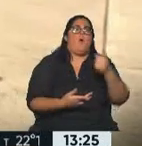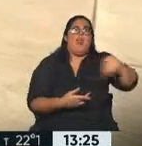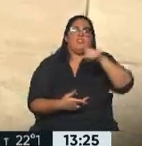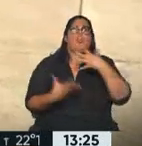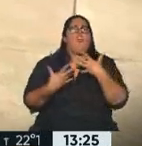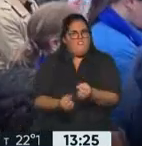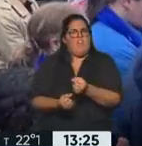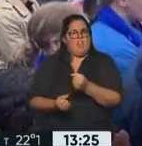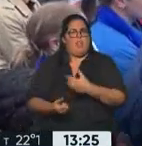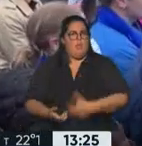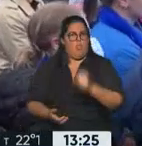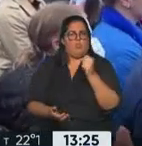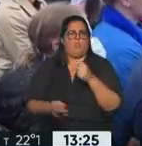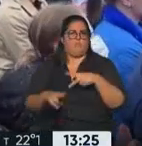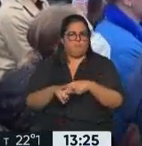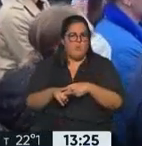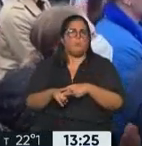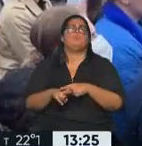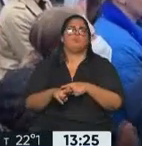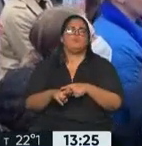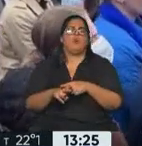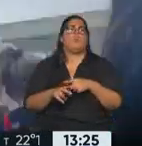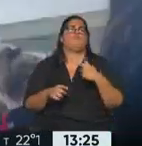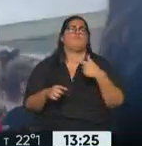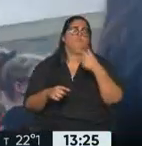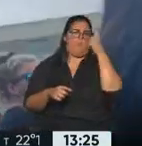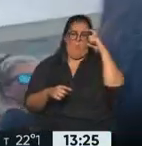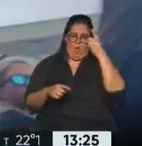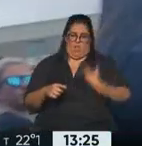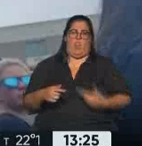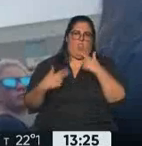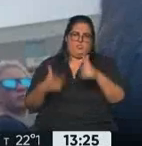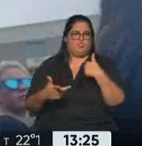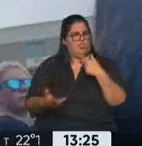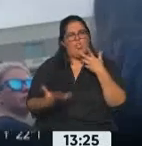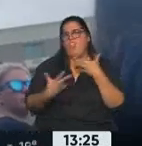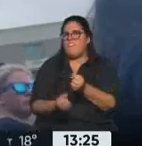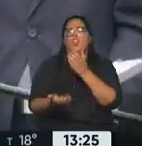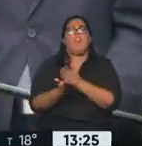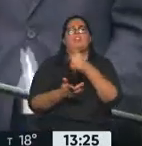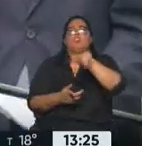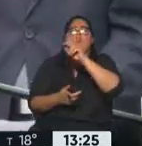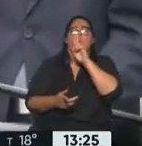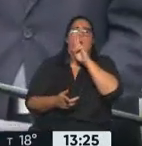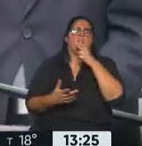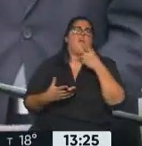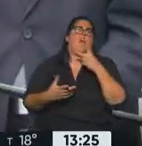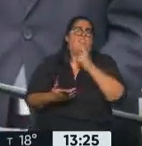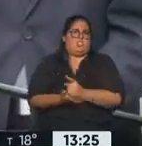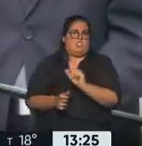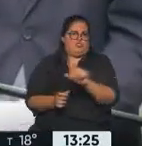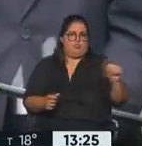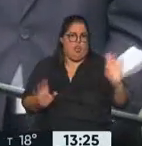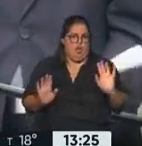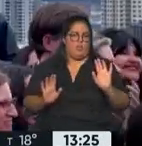del embarazo, asegurando que protegerá por todos los medios el derecho a decidir de las mujeres, una postura similar a la